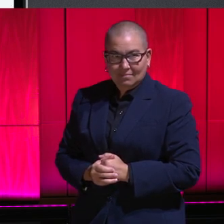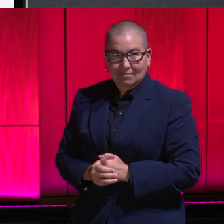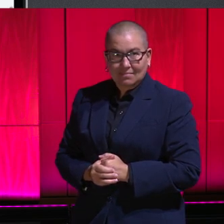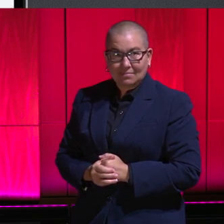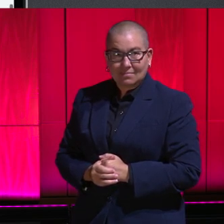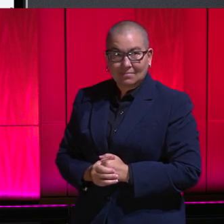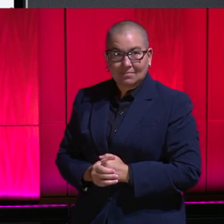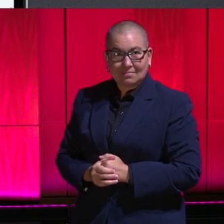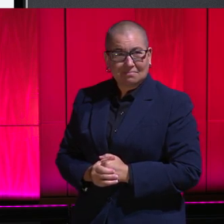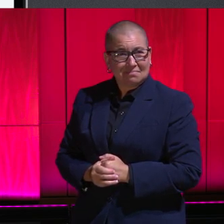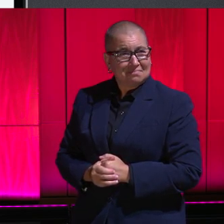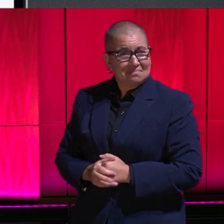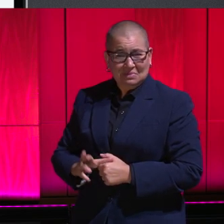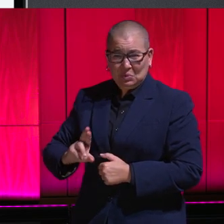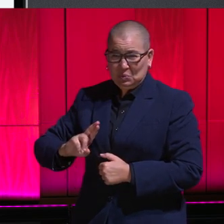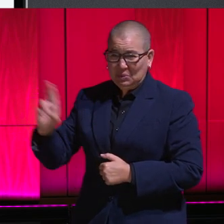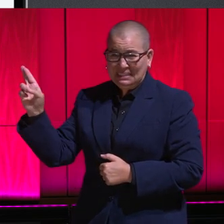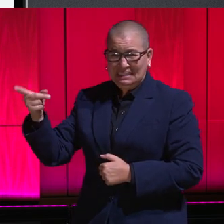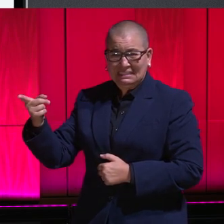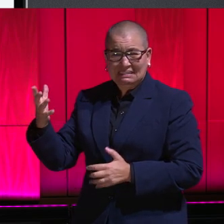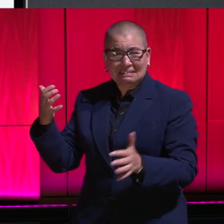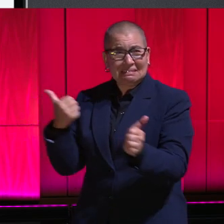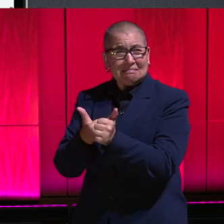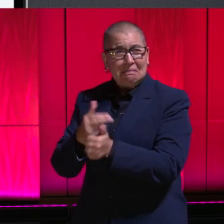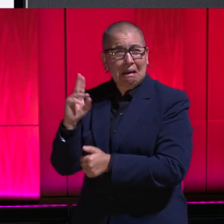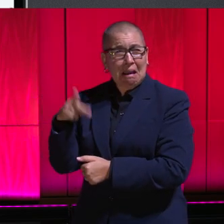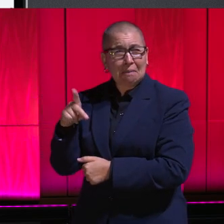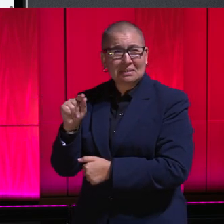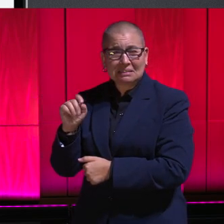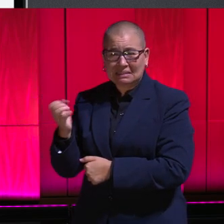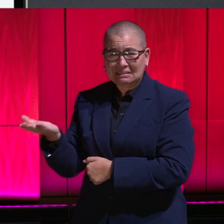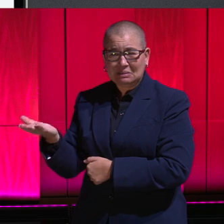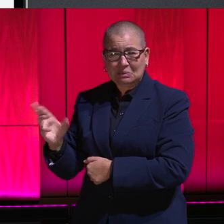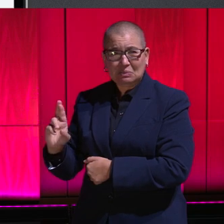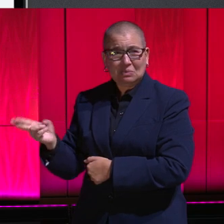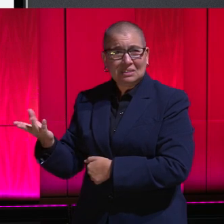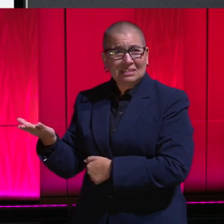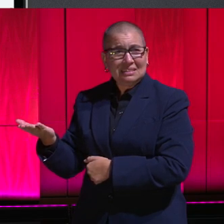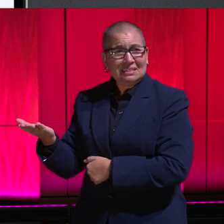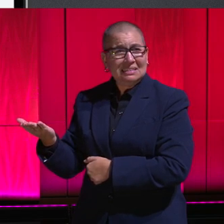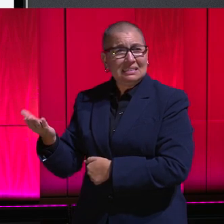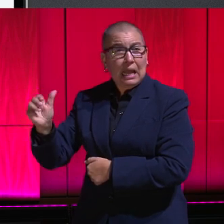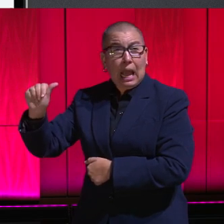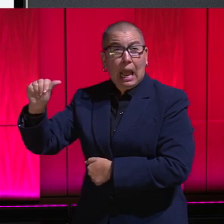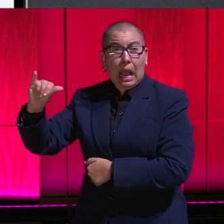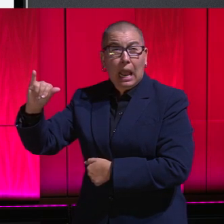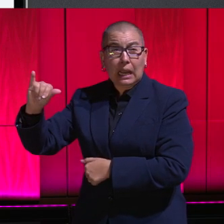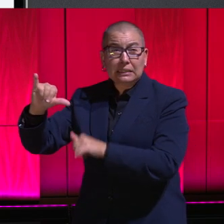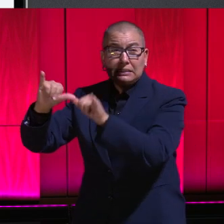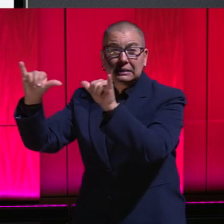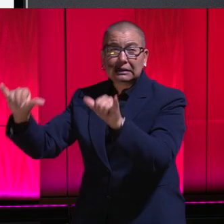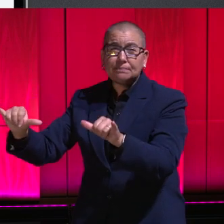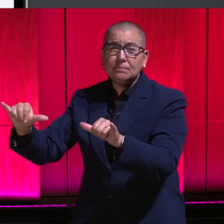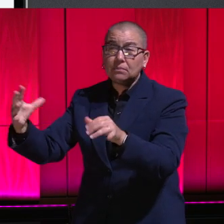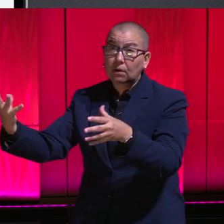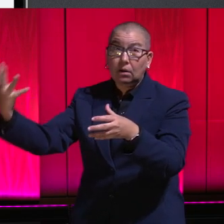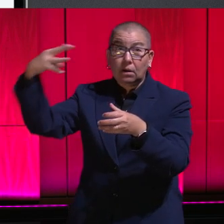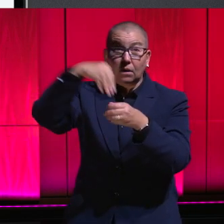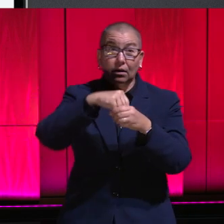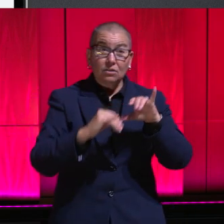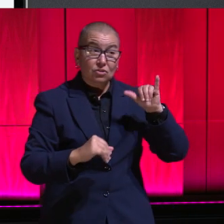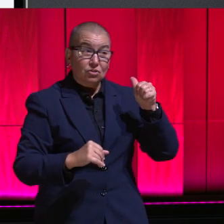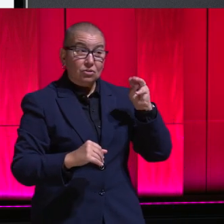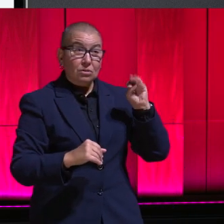in this way, you can see how we're integrating the AI assistant seamlessly into the Jamf ecosystem, using